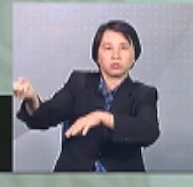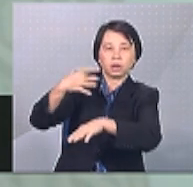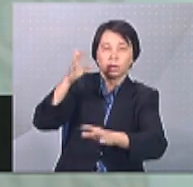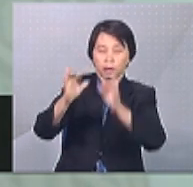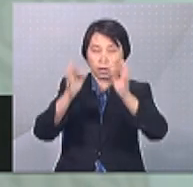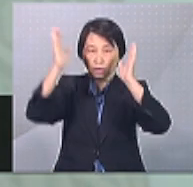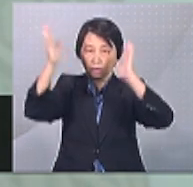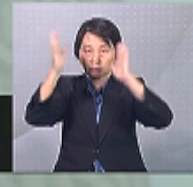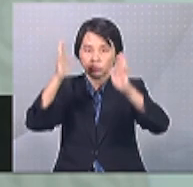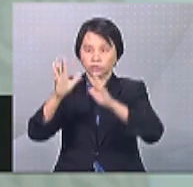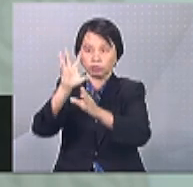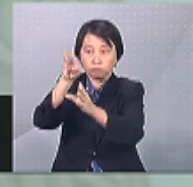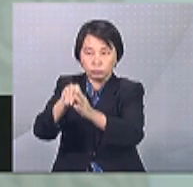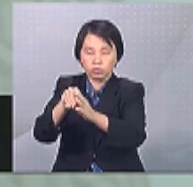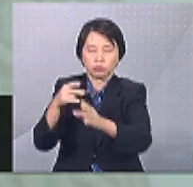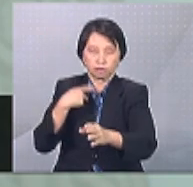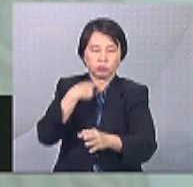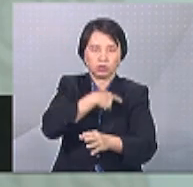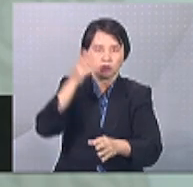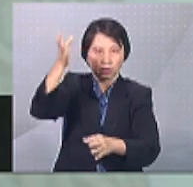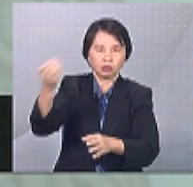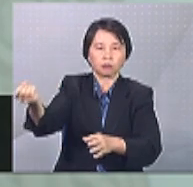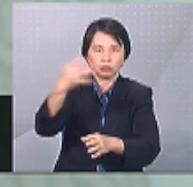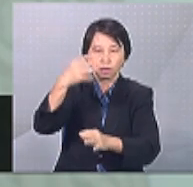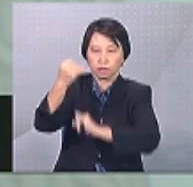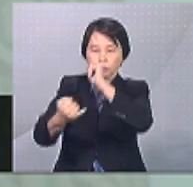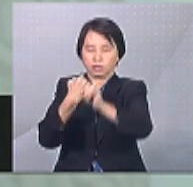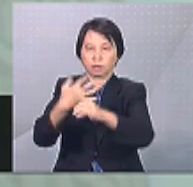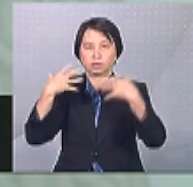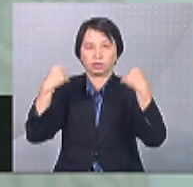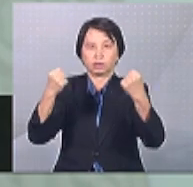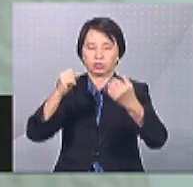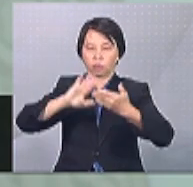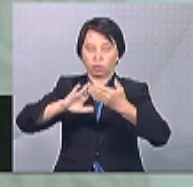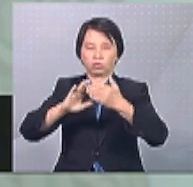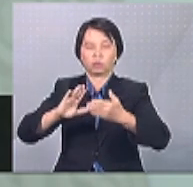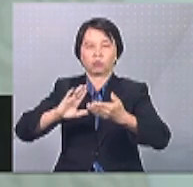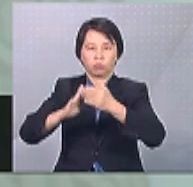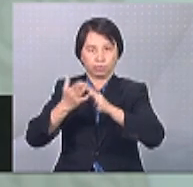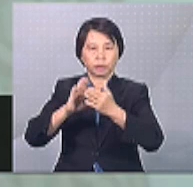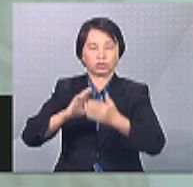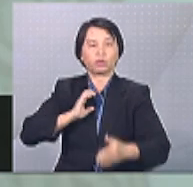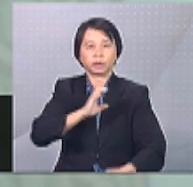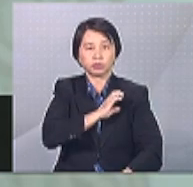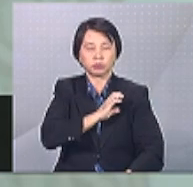are involved, we will be informed under our International Health Regulatory Committee. This is what we do